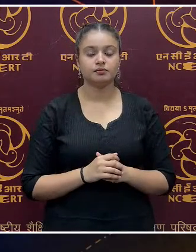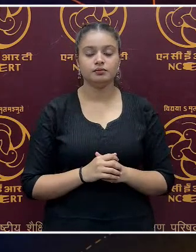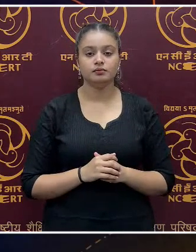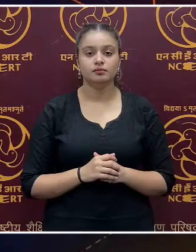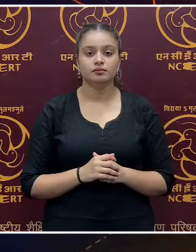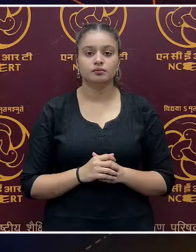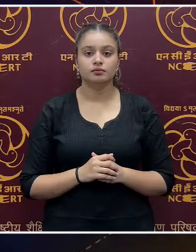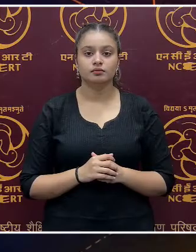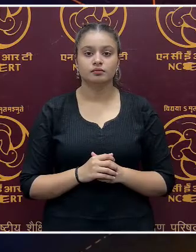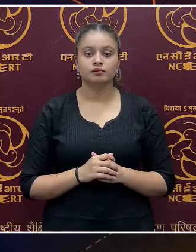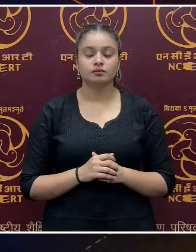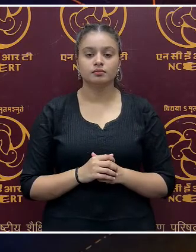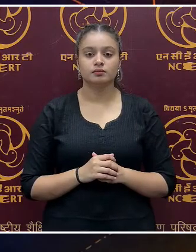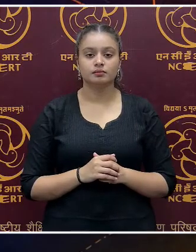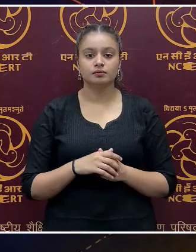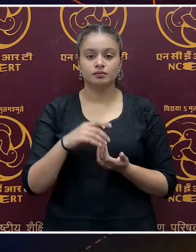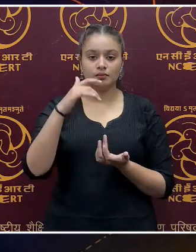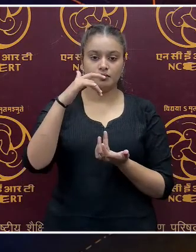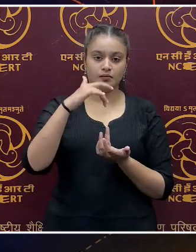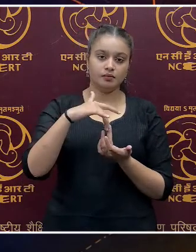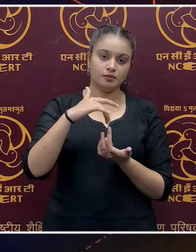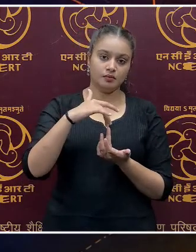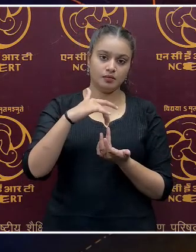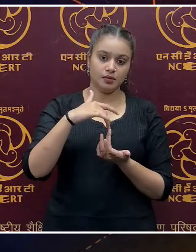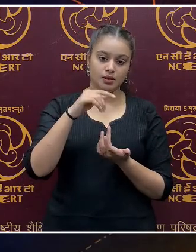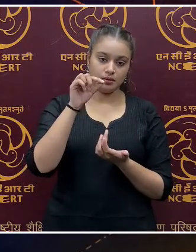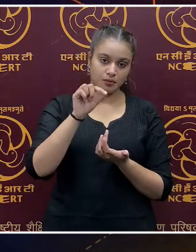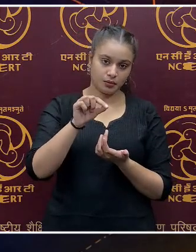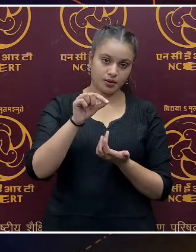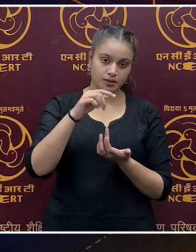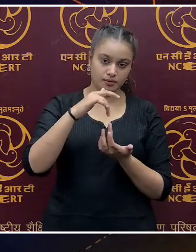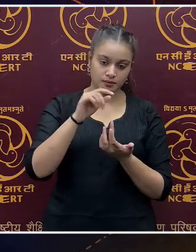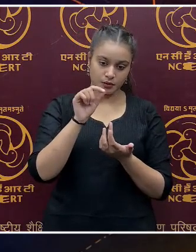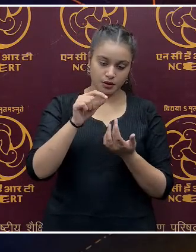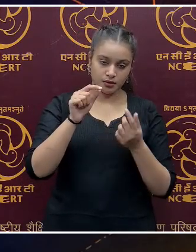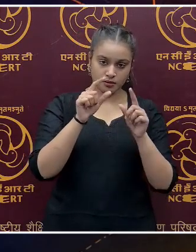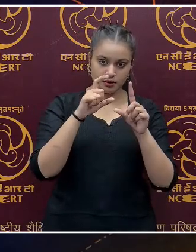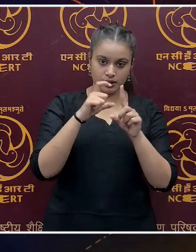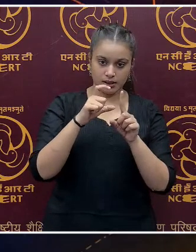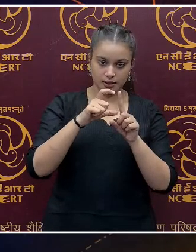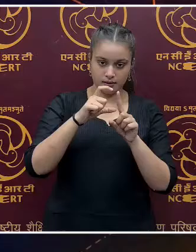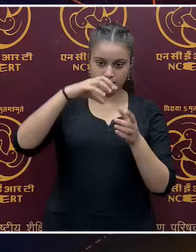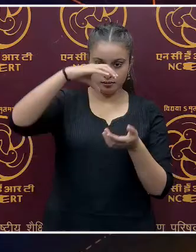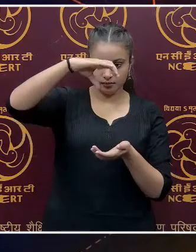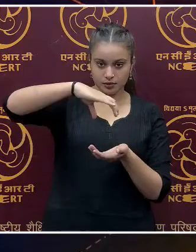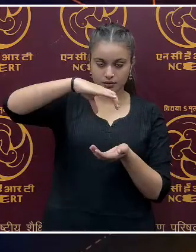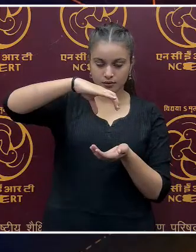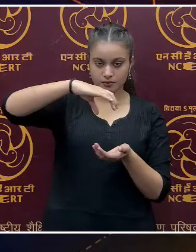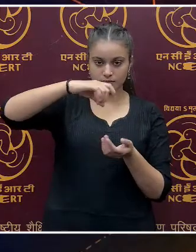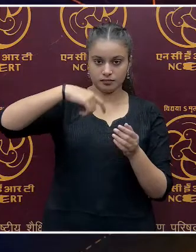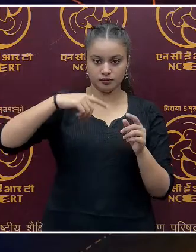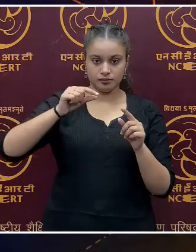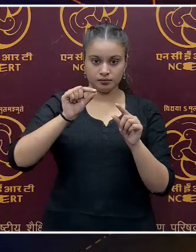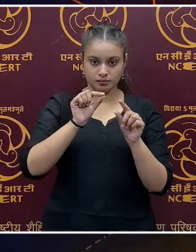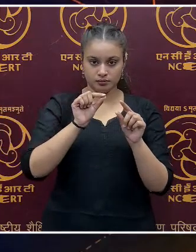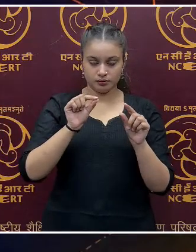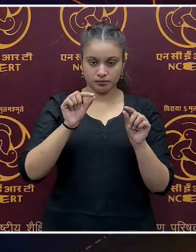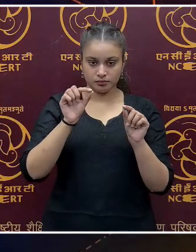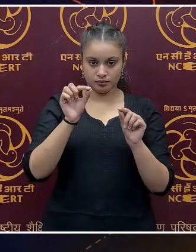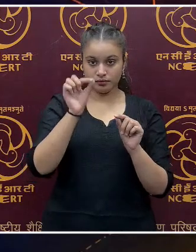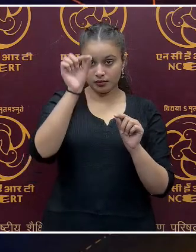this vertex should be on the exactly midpoint of the protractor, and now I have to move the second